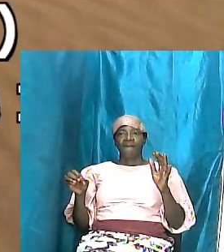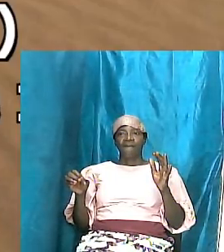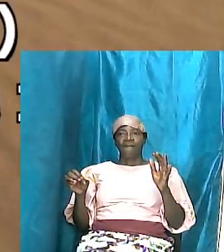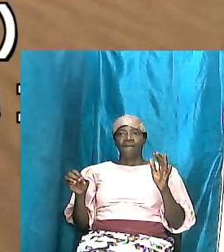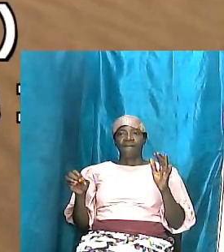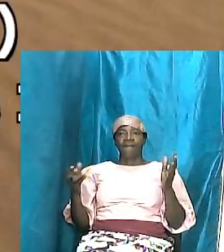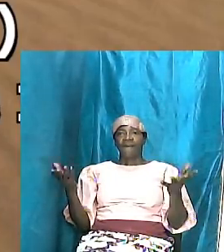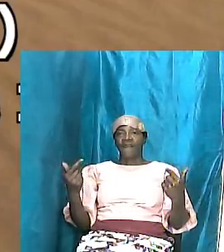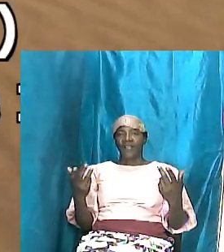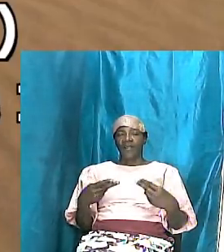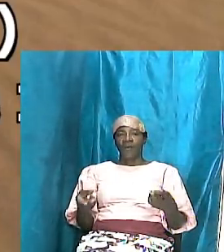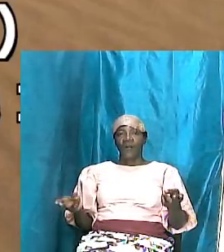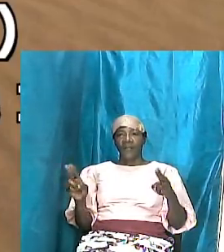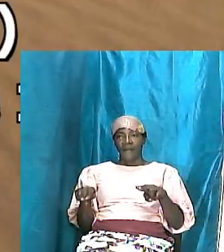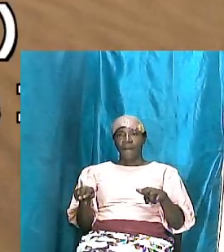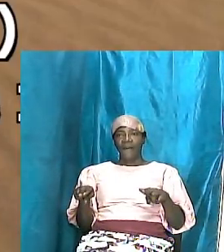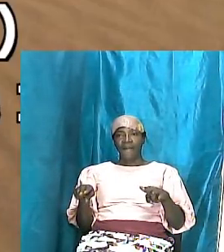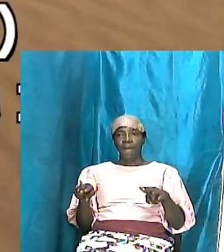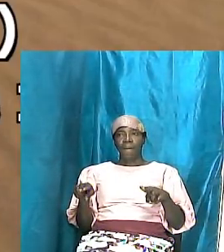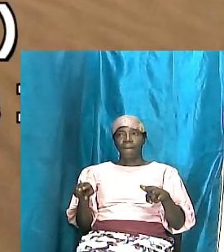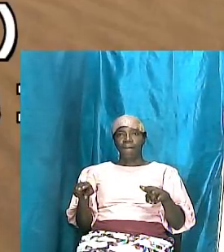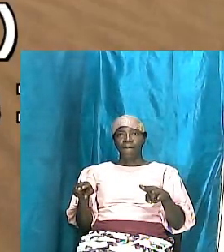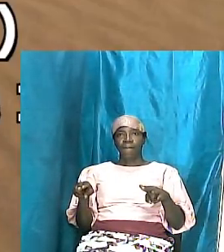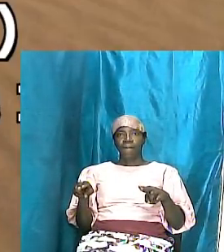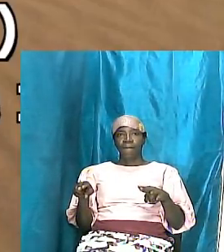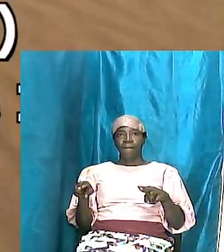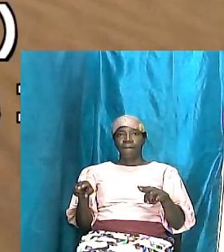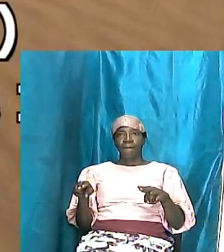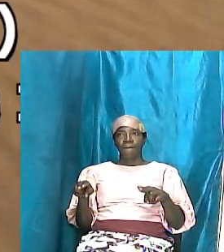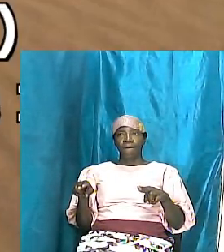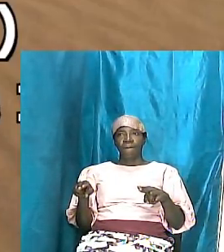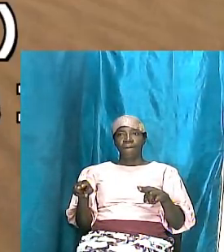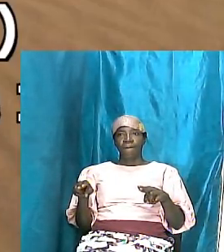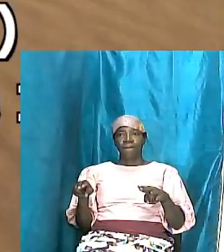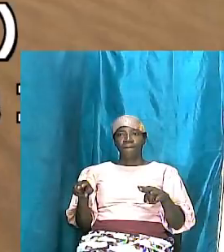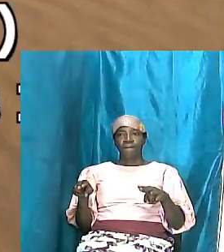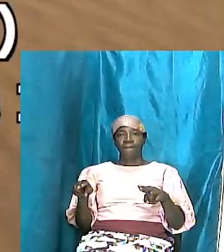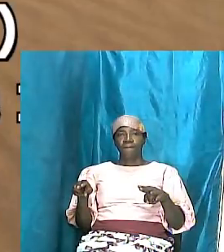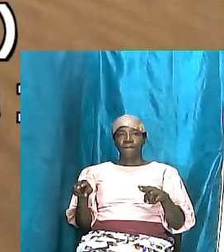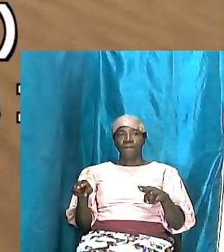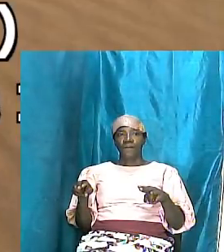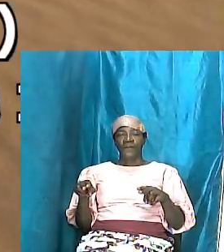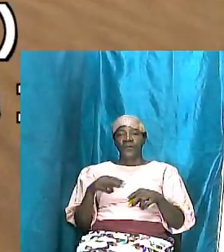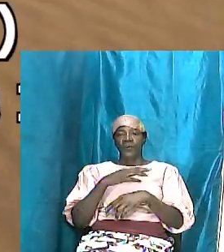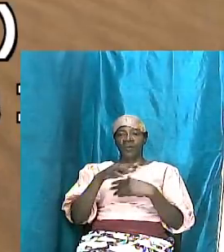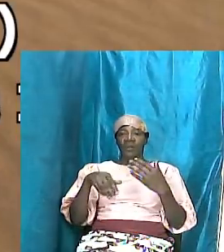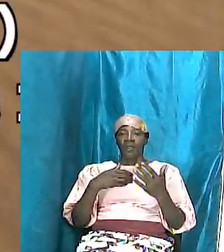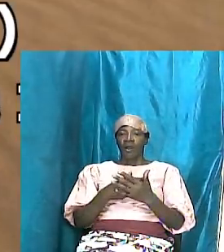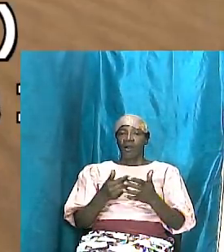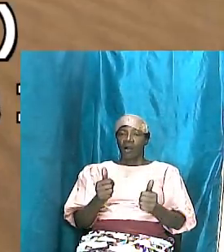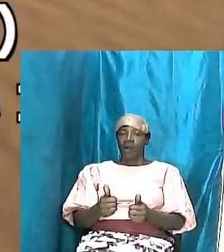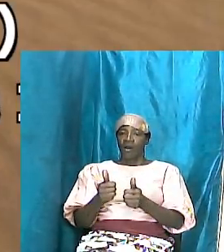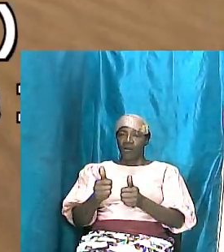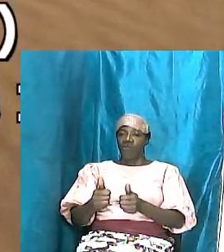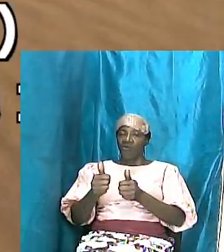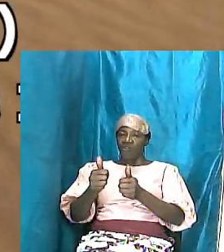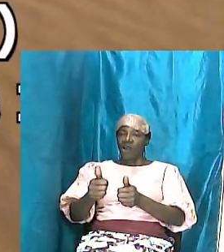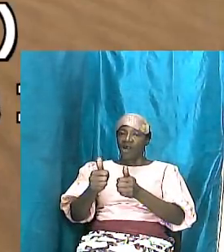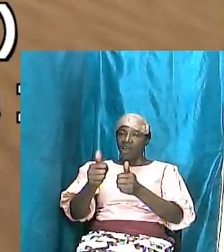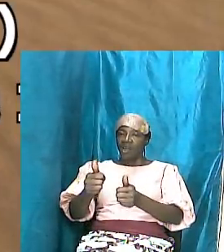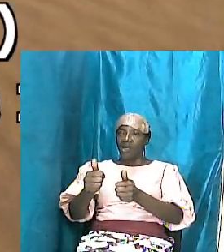here is what is actually happening, brothers and sisters. And let me just quickly run through. They all followed the